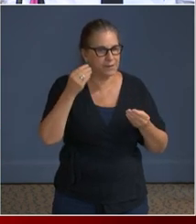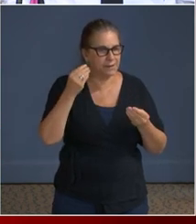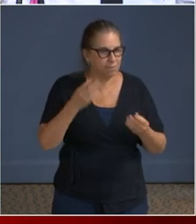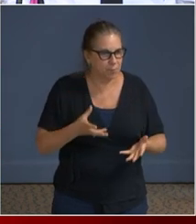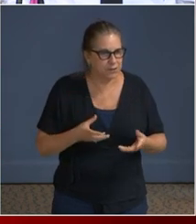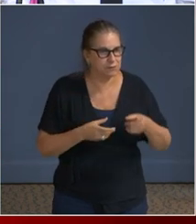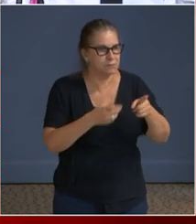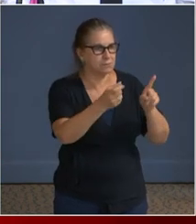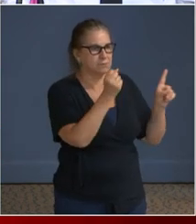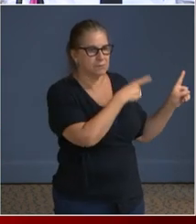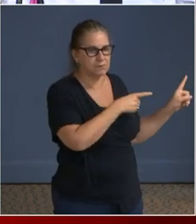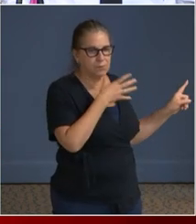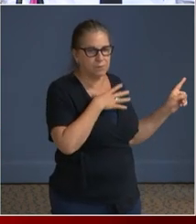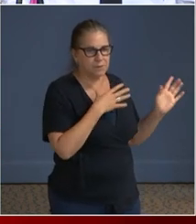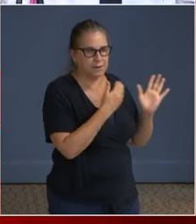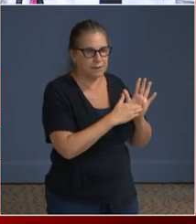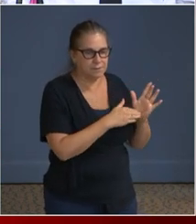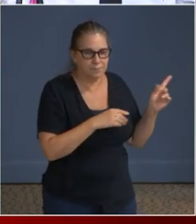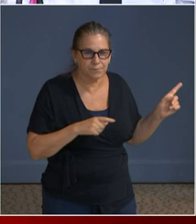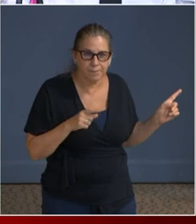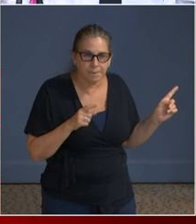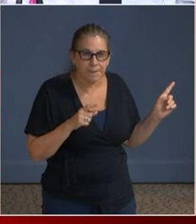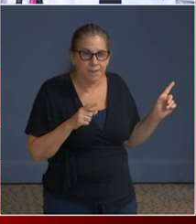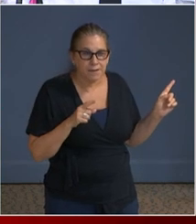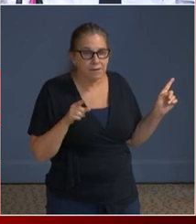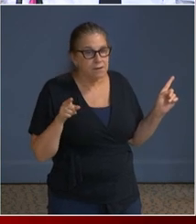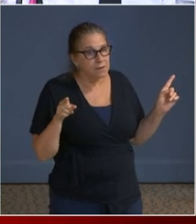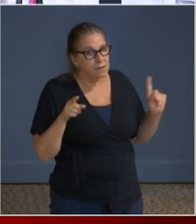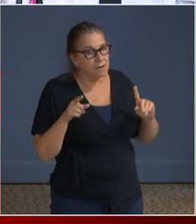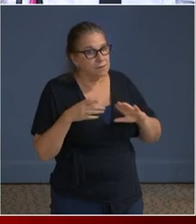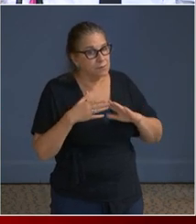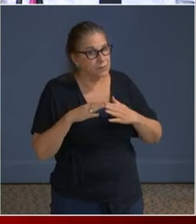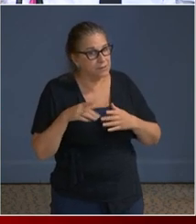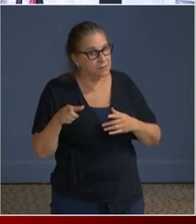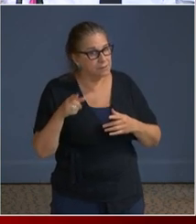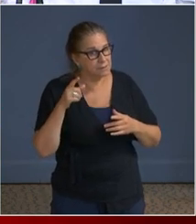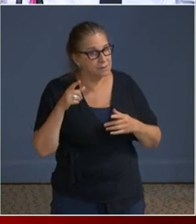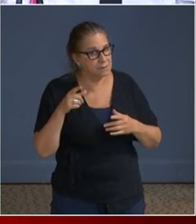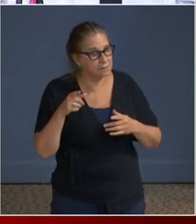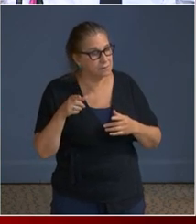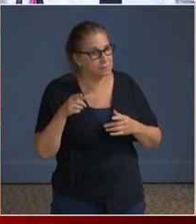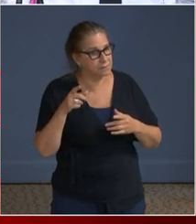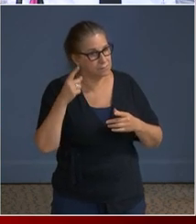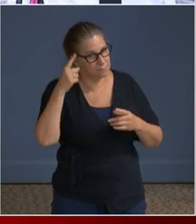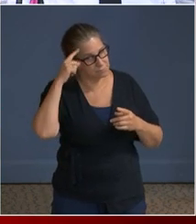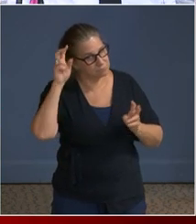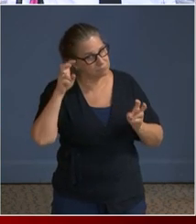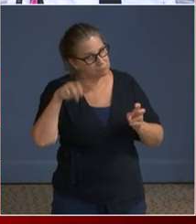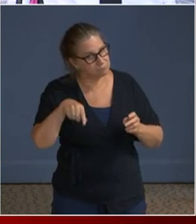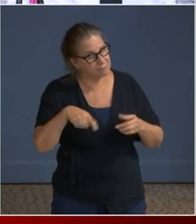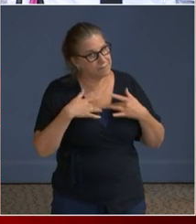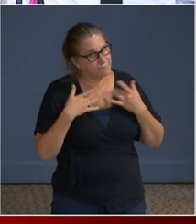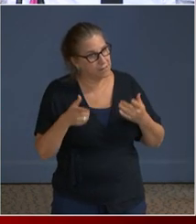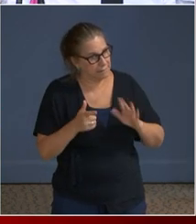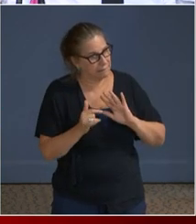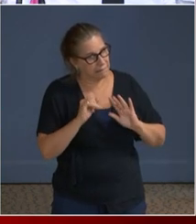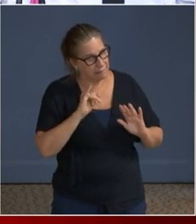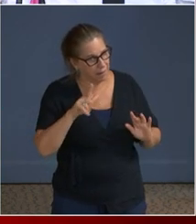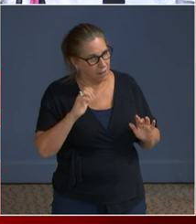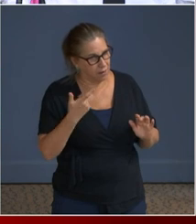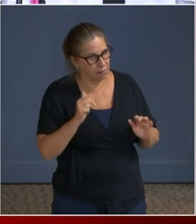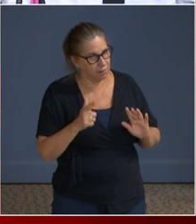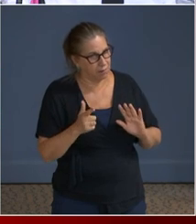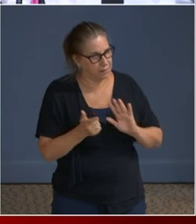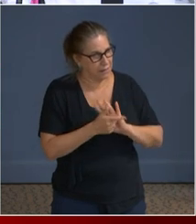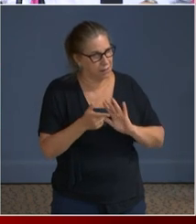what is the sentiment, not only is this community impacted, this looks like an illegal event that was happening there, but also one of your own was also severely injured, how this is impacting the